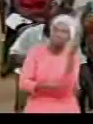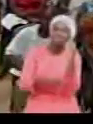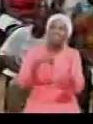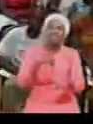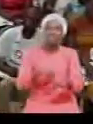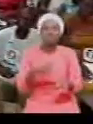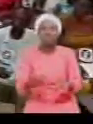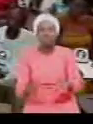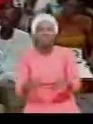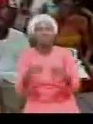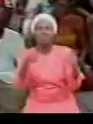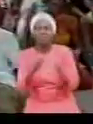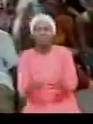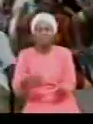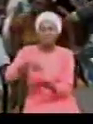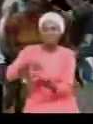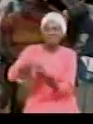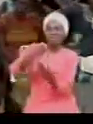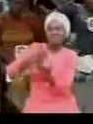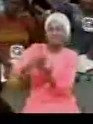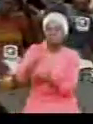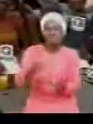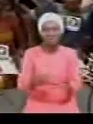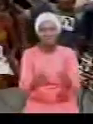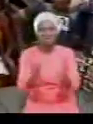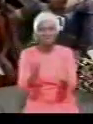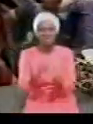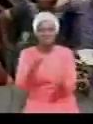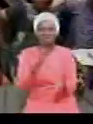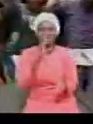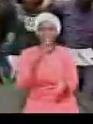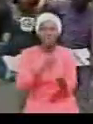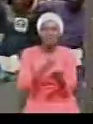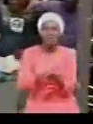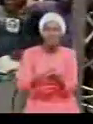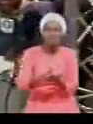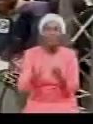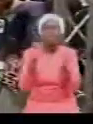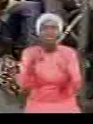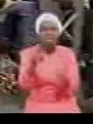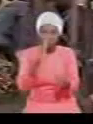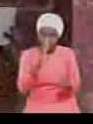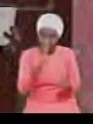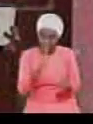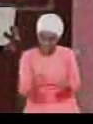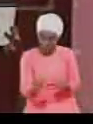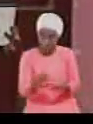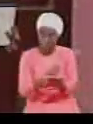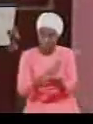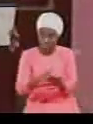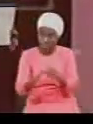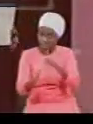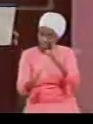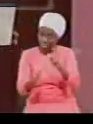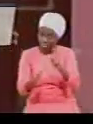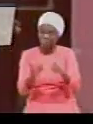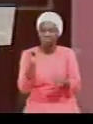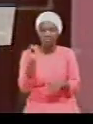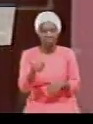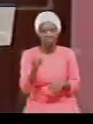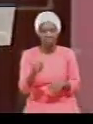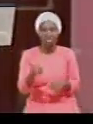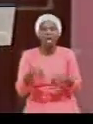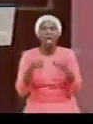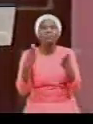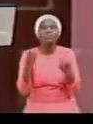of enemies standing in your way that you will not be holy? Can you still be holy? For